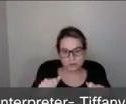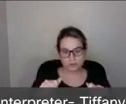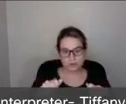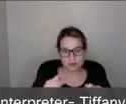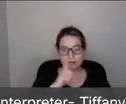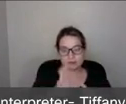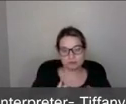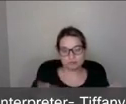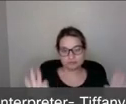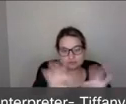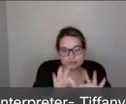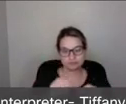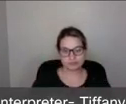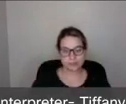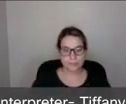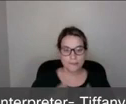endeavor.